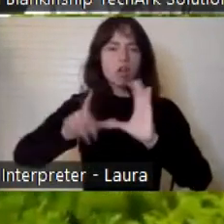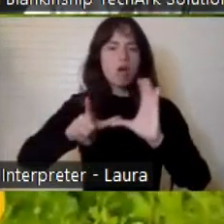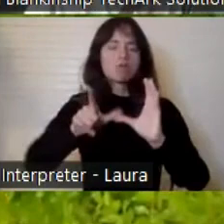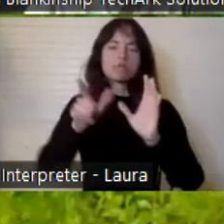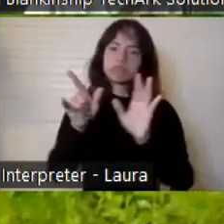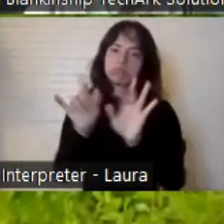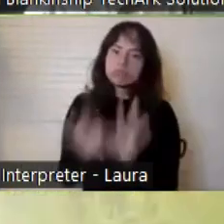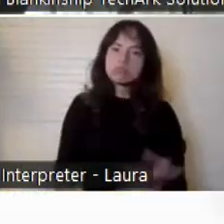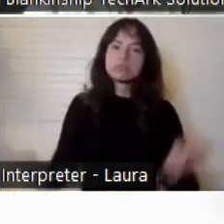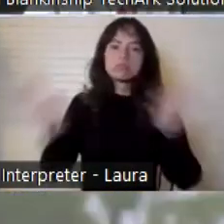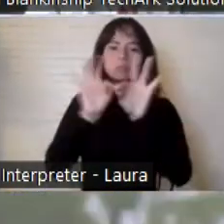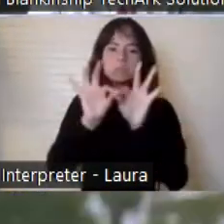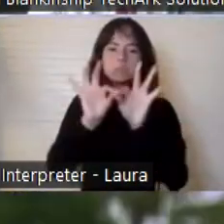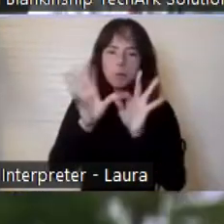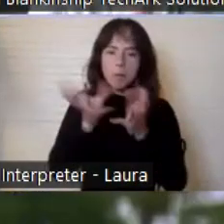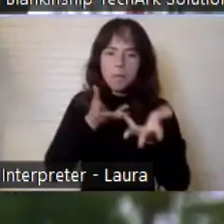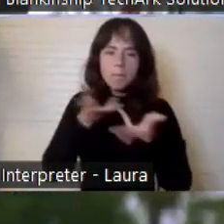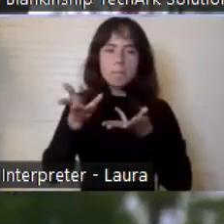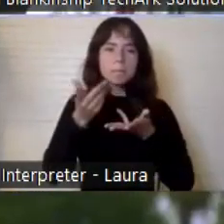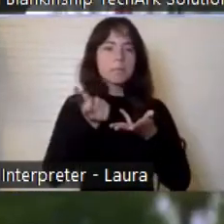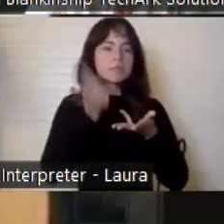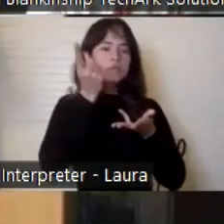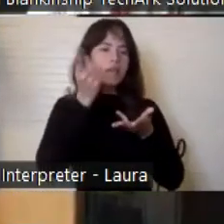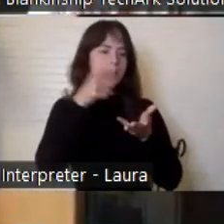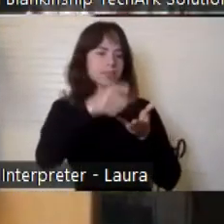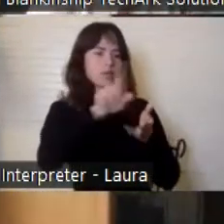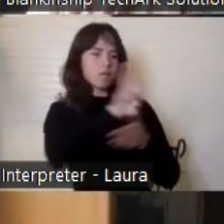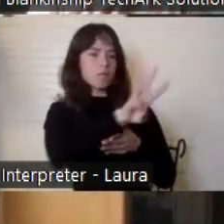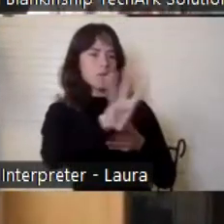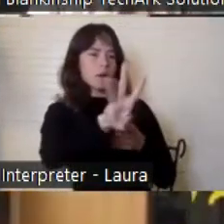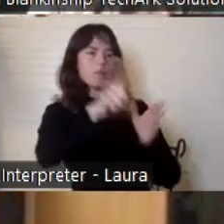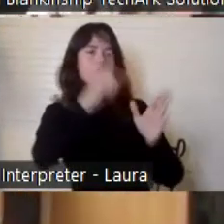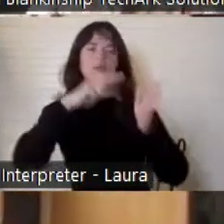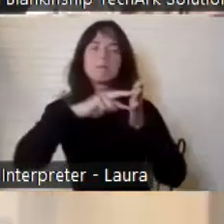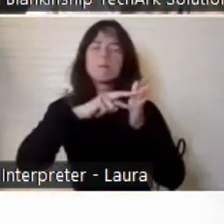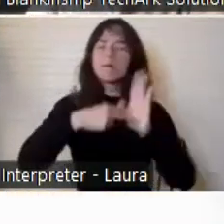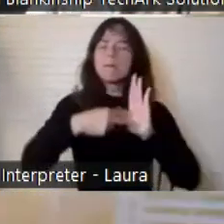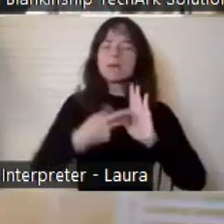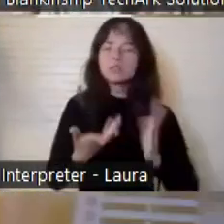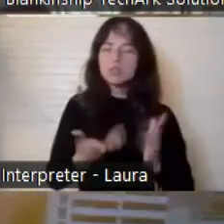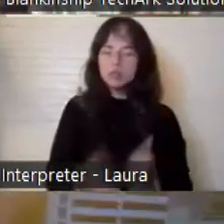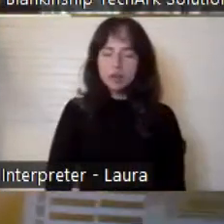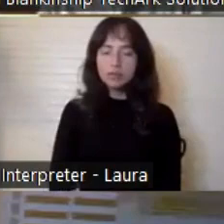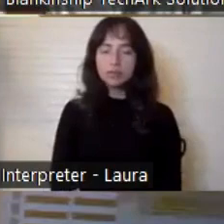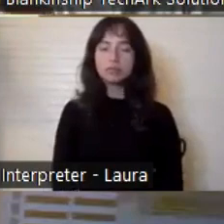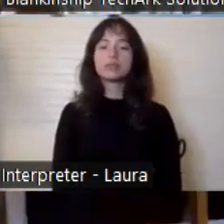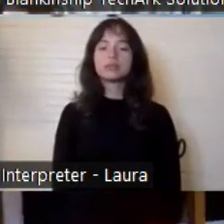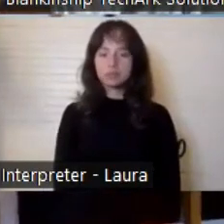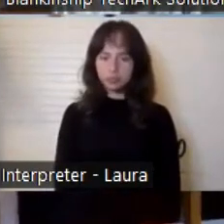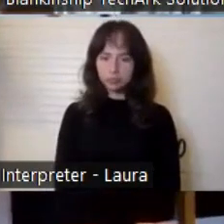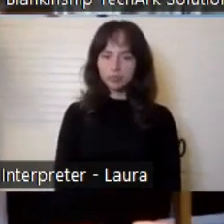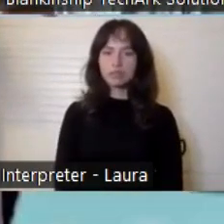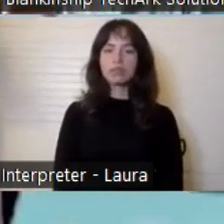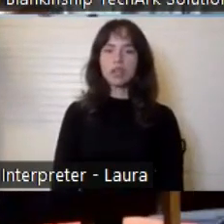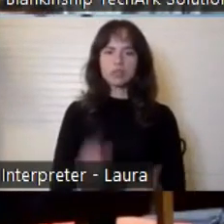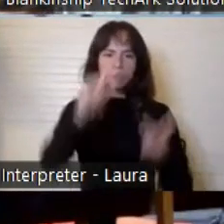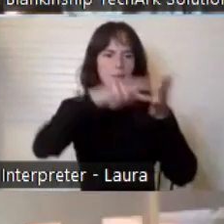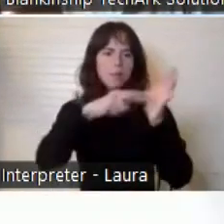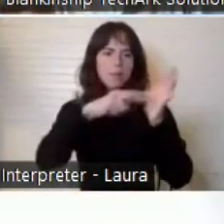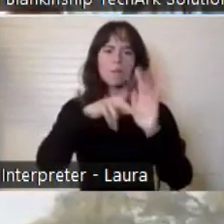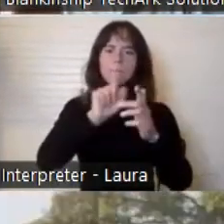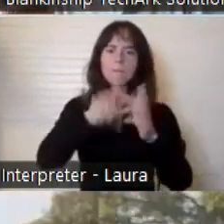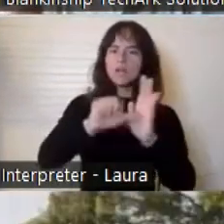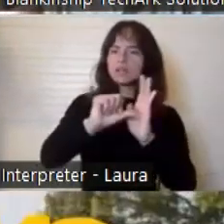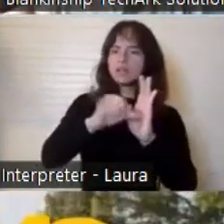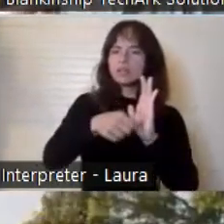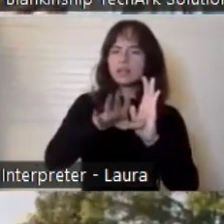of the website. So with most websites, they serve one of a handful of purposes. One, to tell the story of the brand and the company, who